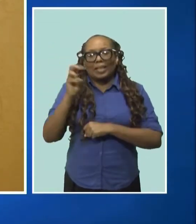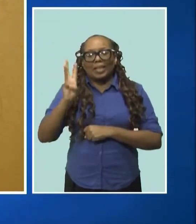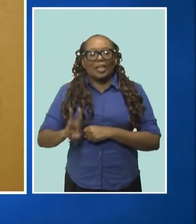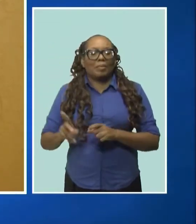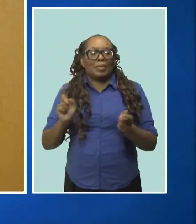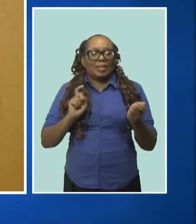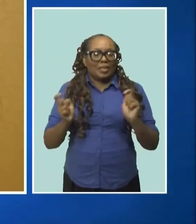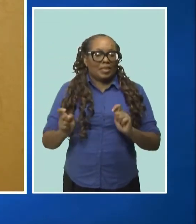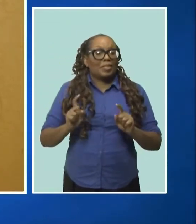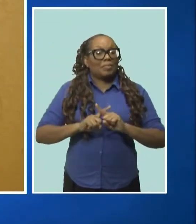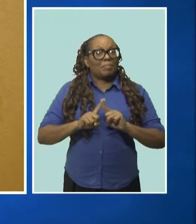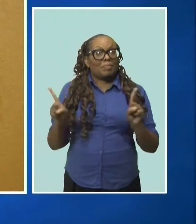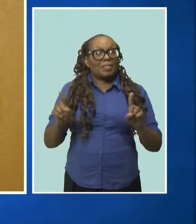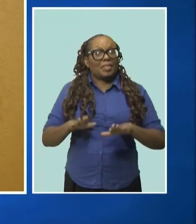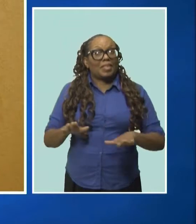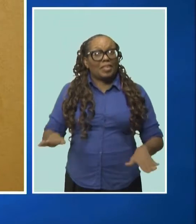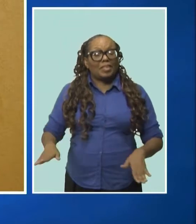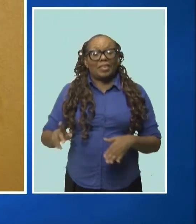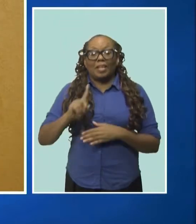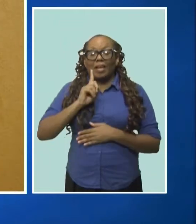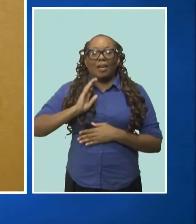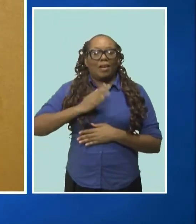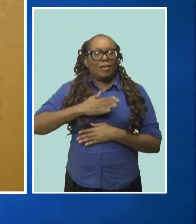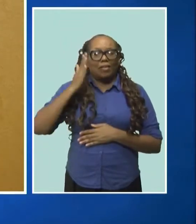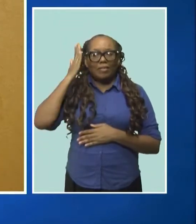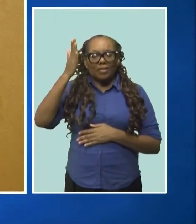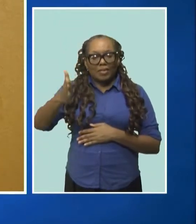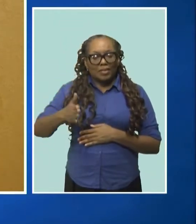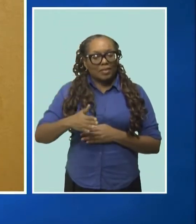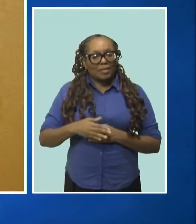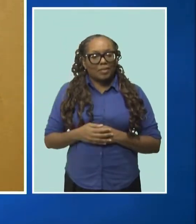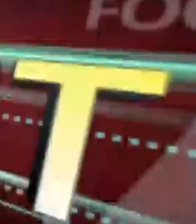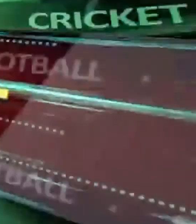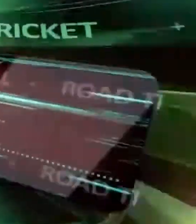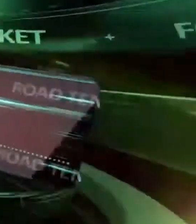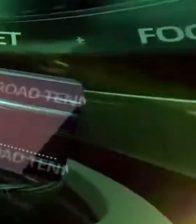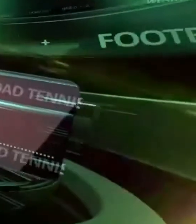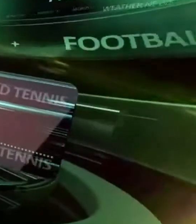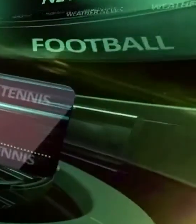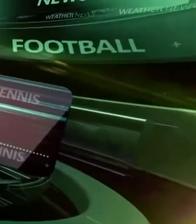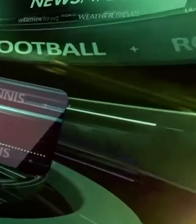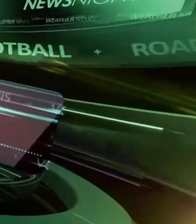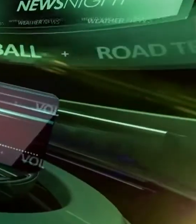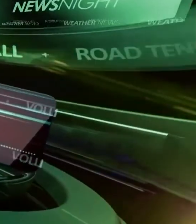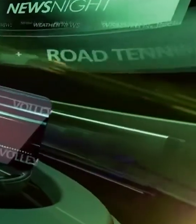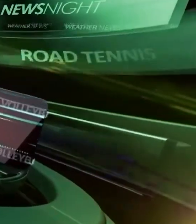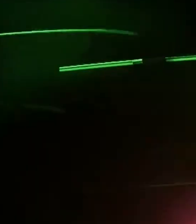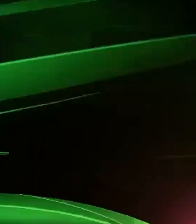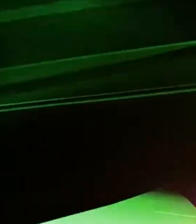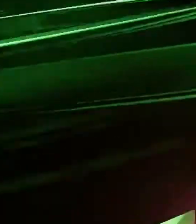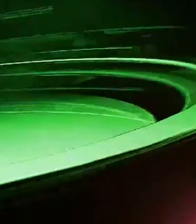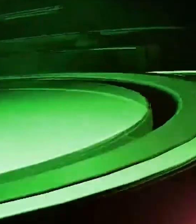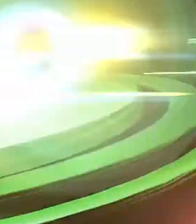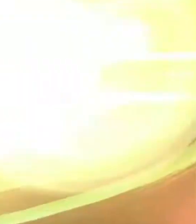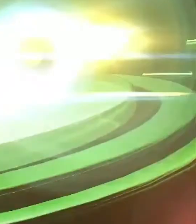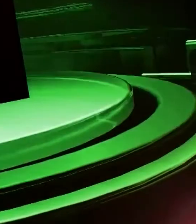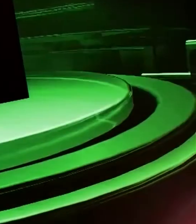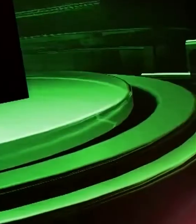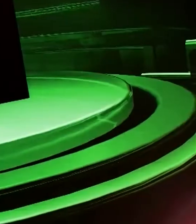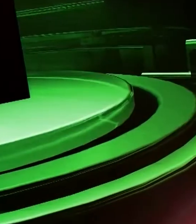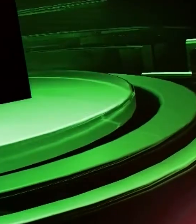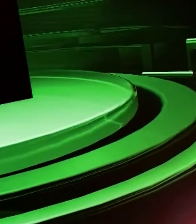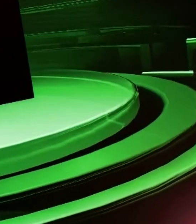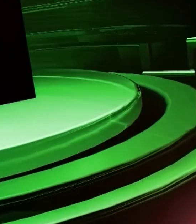But evidently, children are our future. Sports Night is brought to you by Power